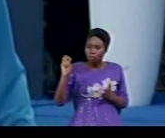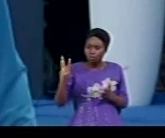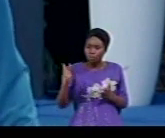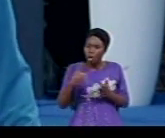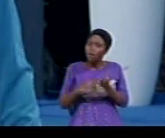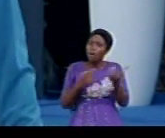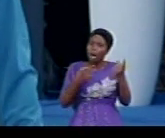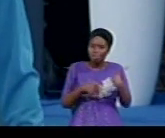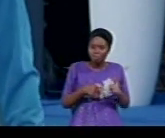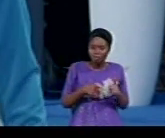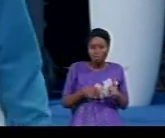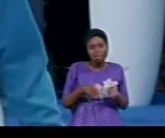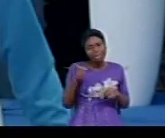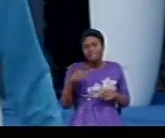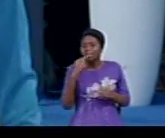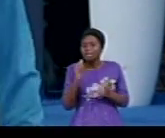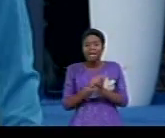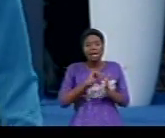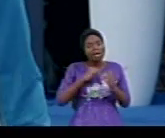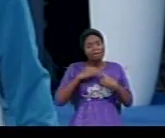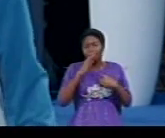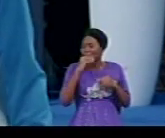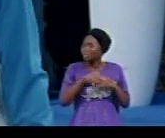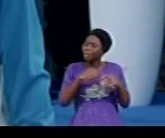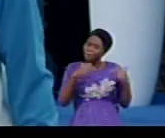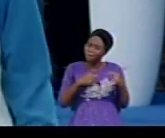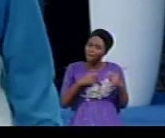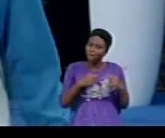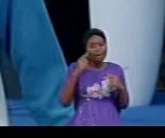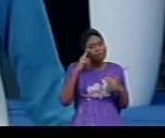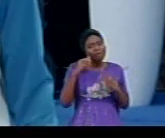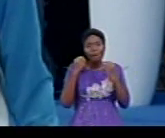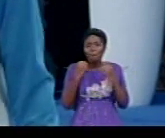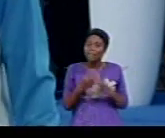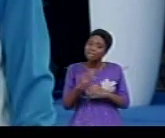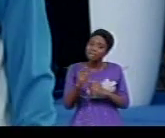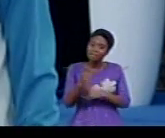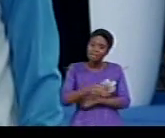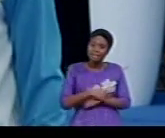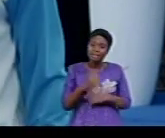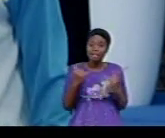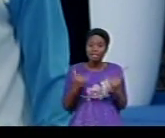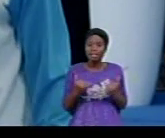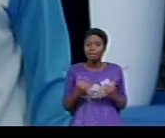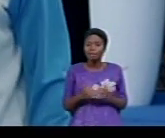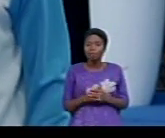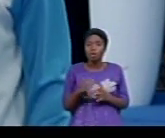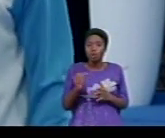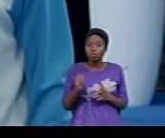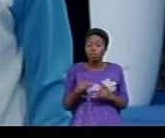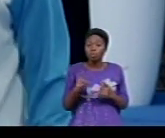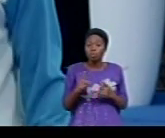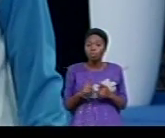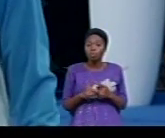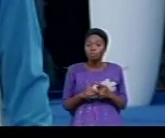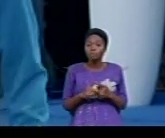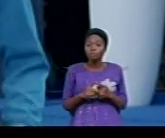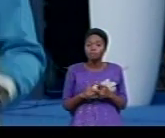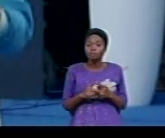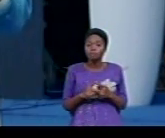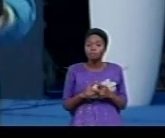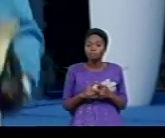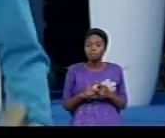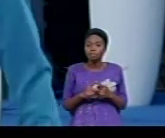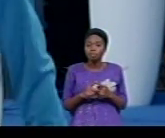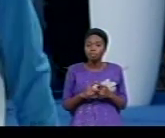pain for some days now, so he empathized with me and sympathized and prayed. So to cut a long story short,